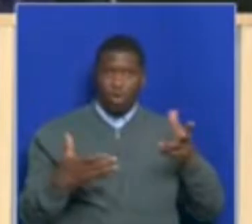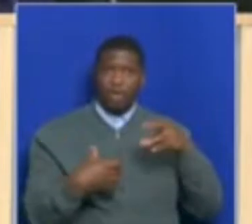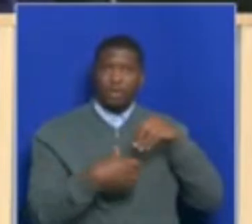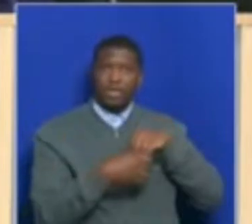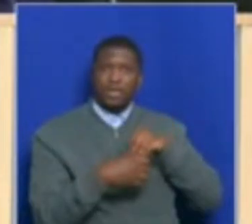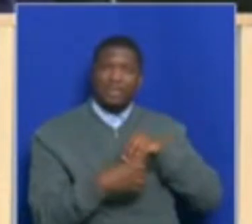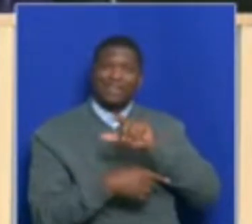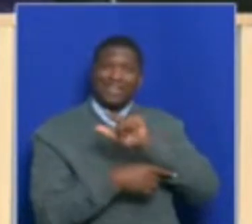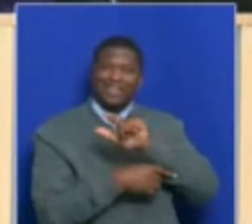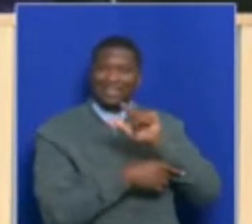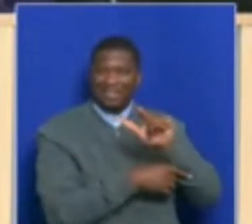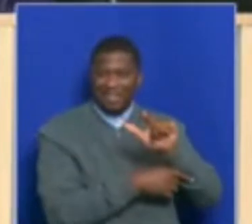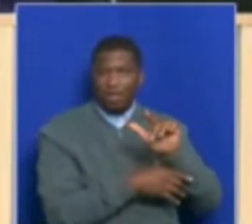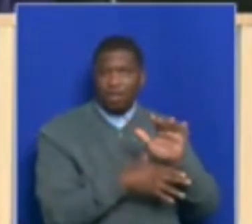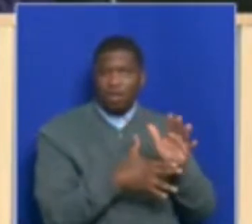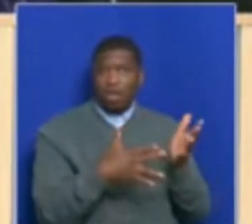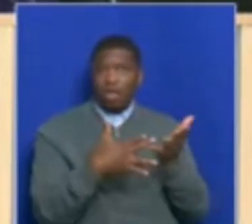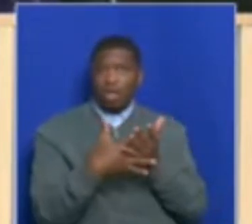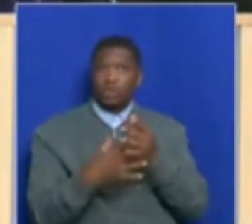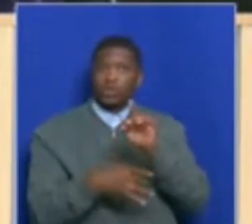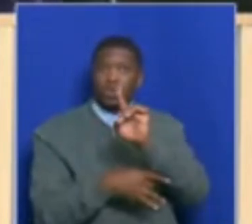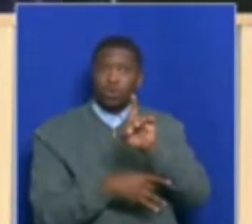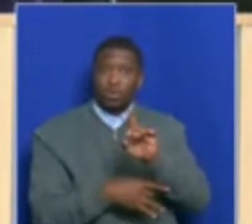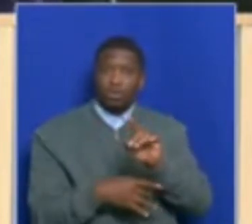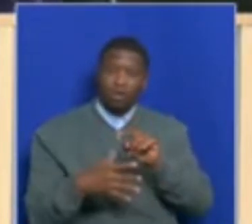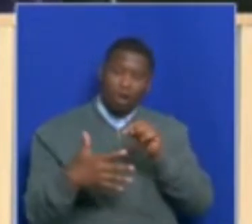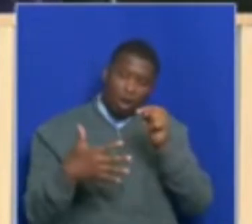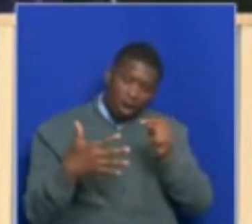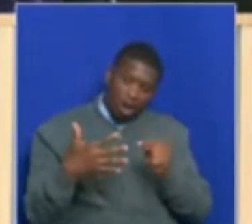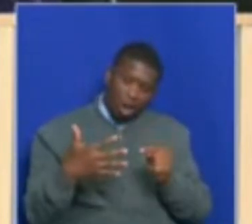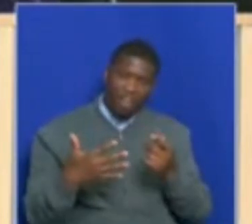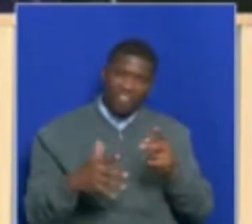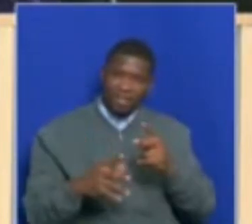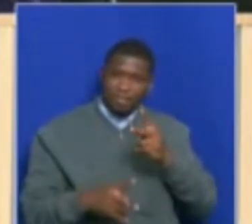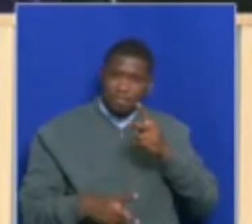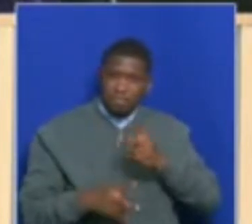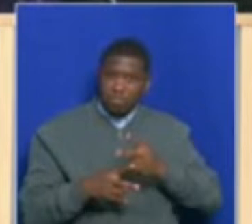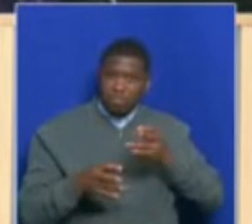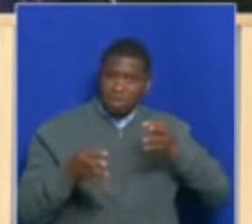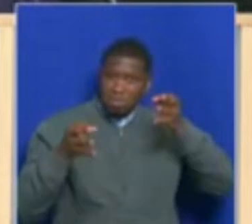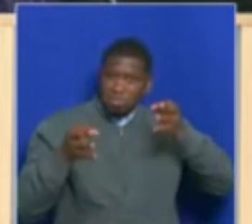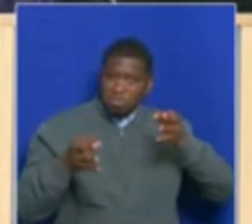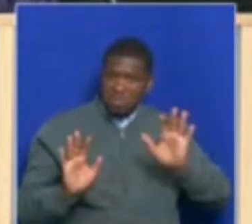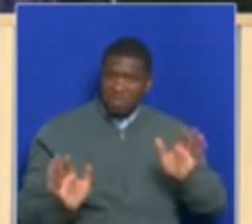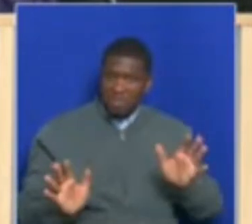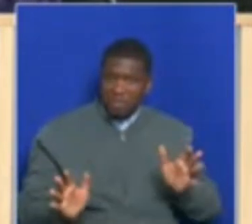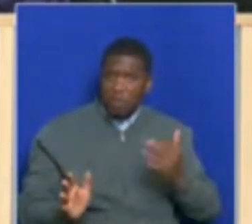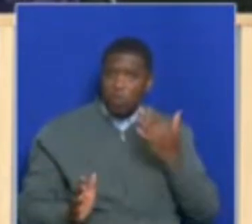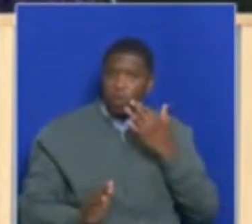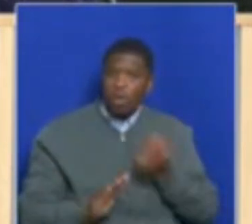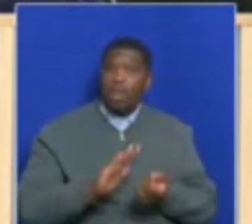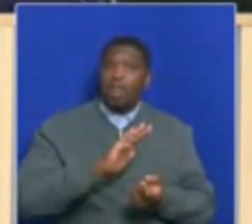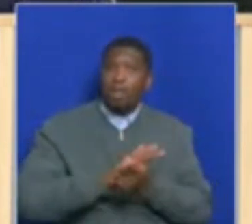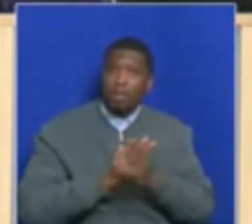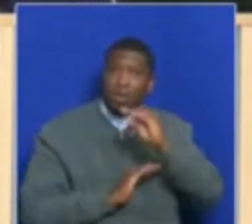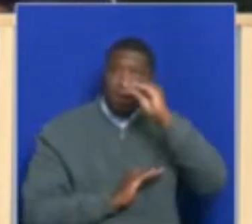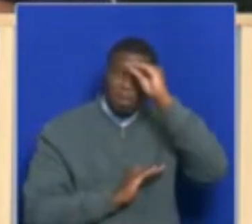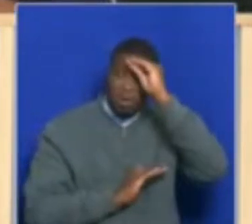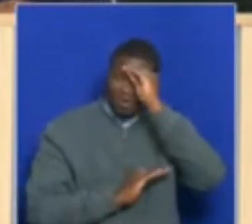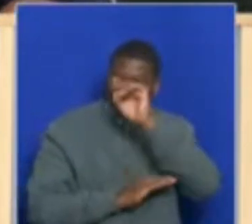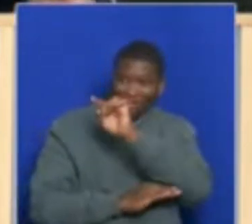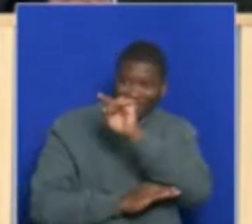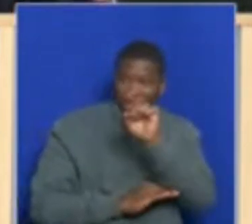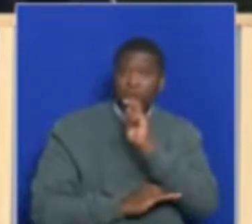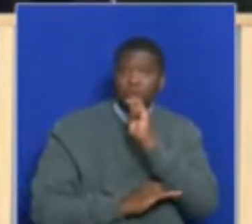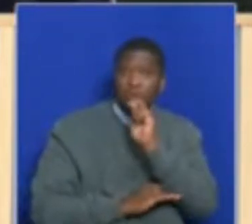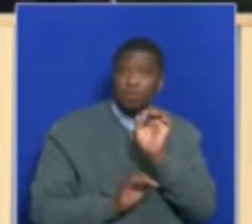these been finalized? How many of these cases have been finalized where police officers, in fact, were found